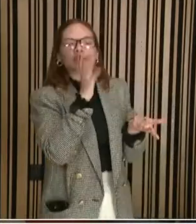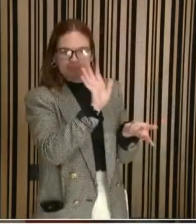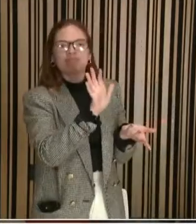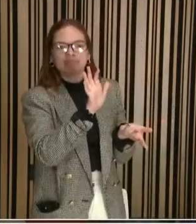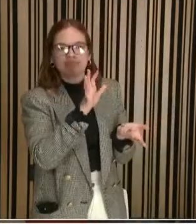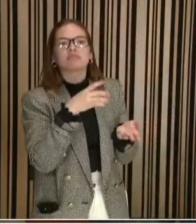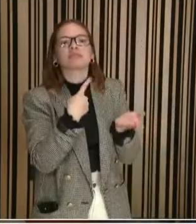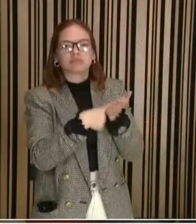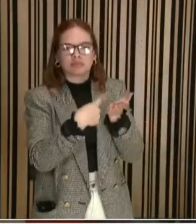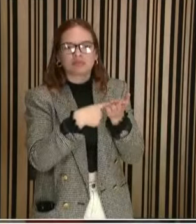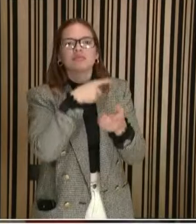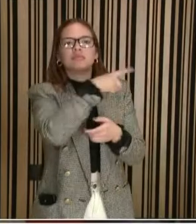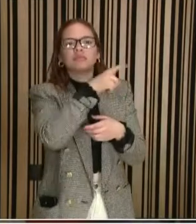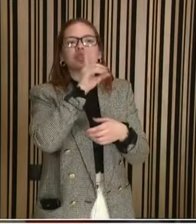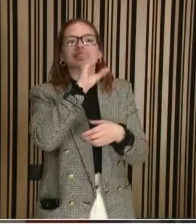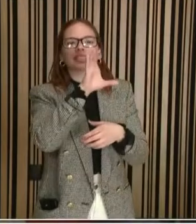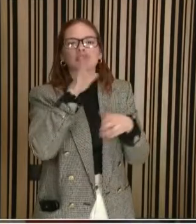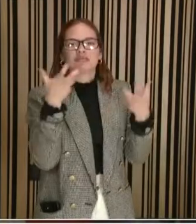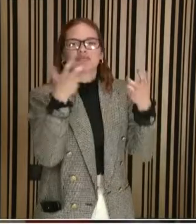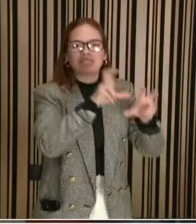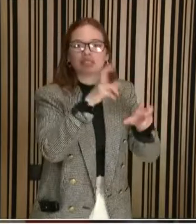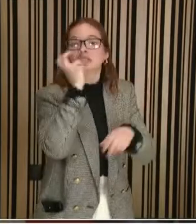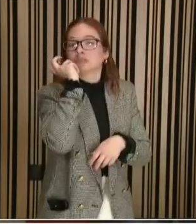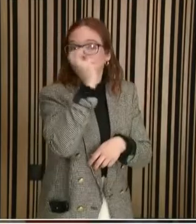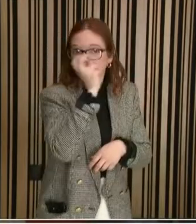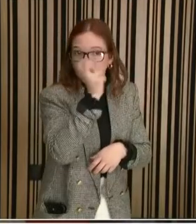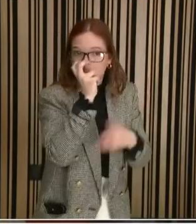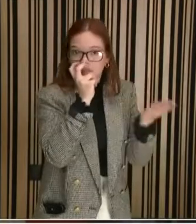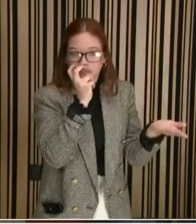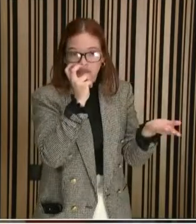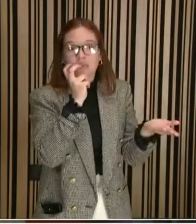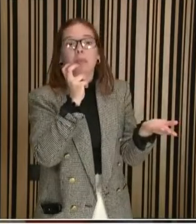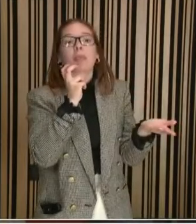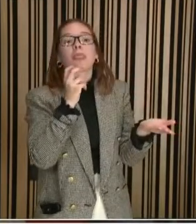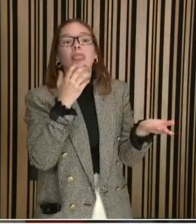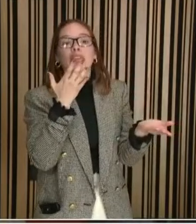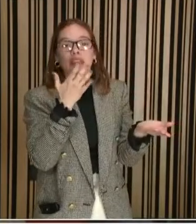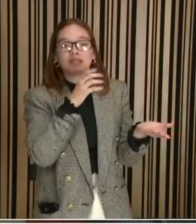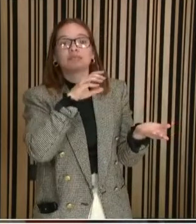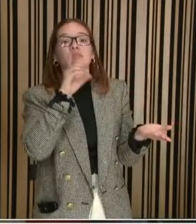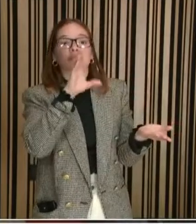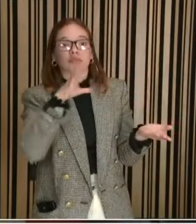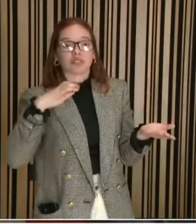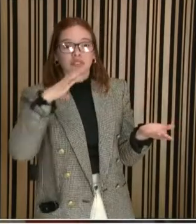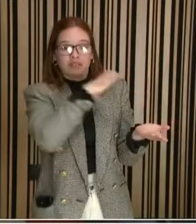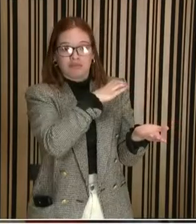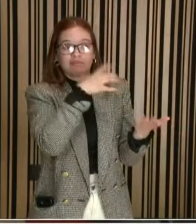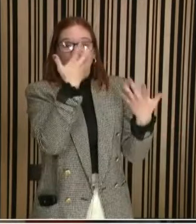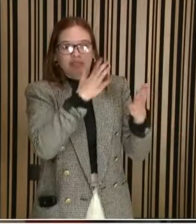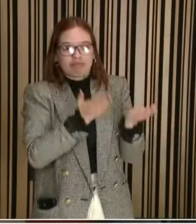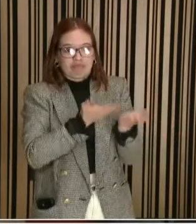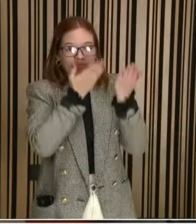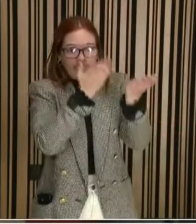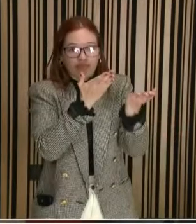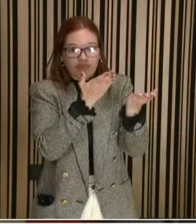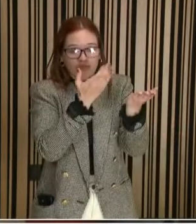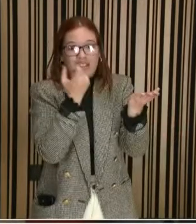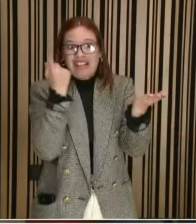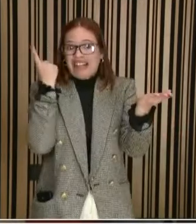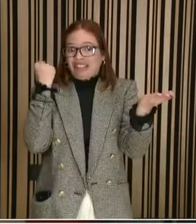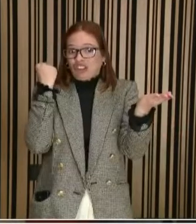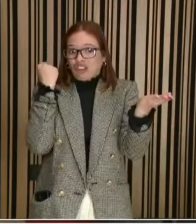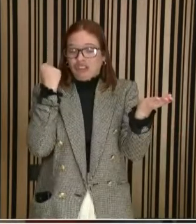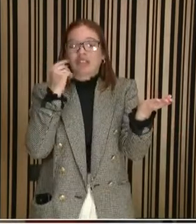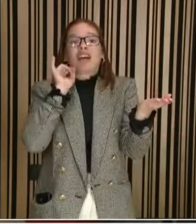in transit. The council advanced a bill late last year to make Metro bus